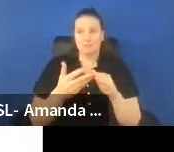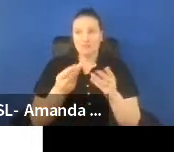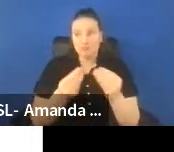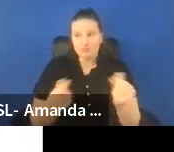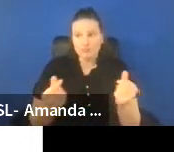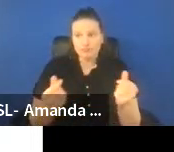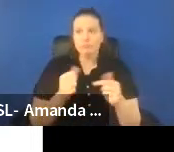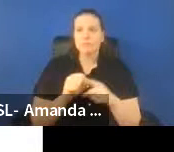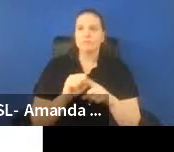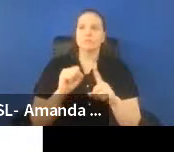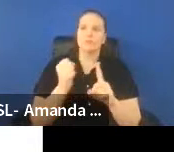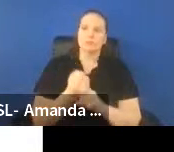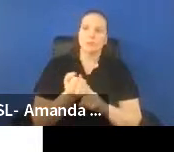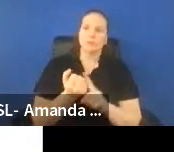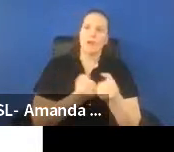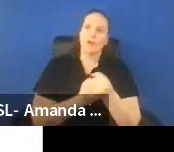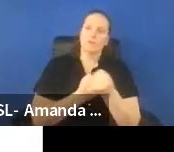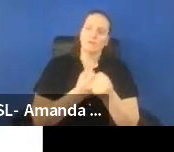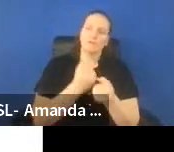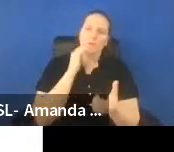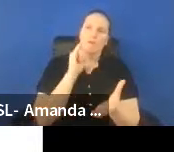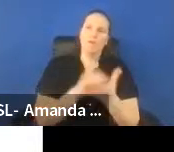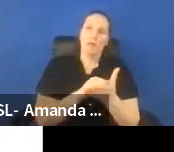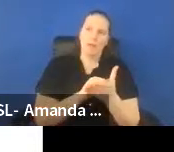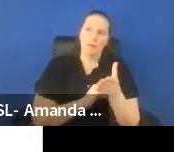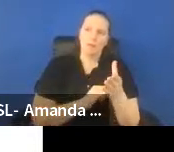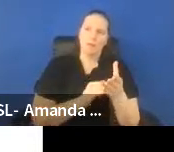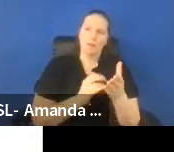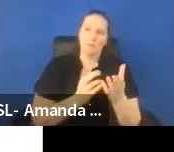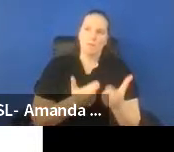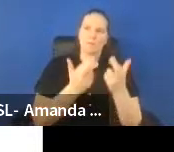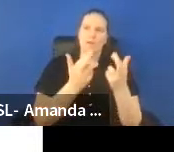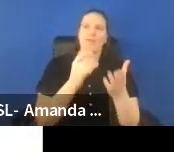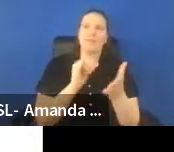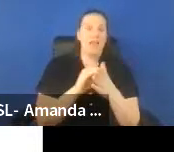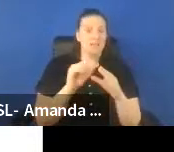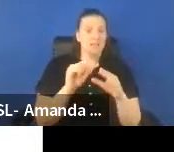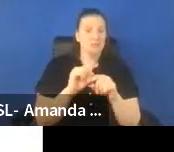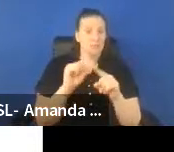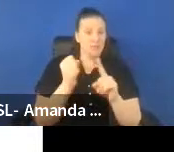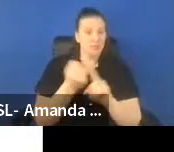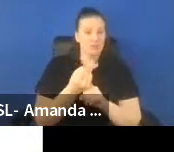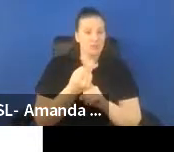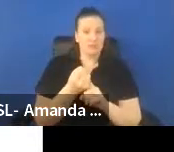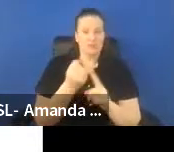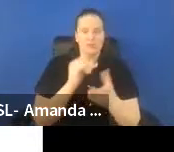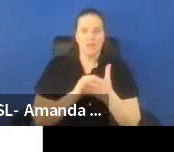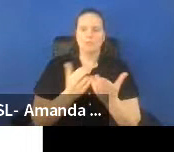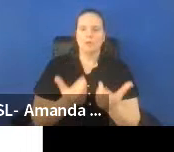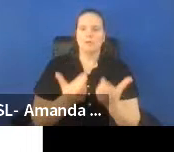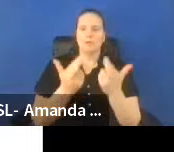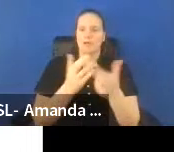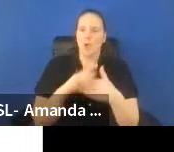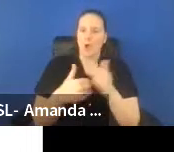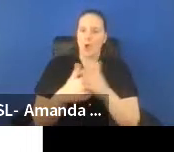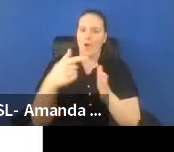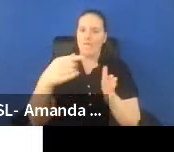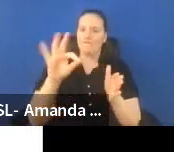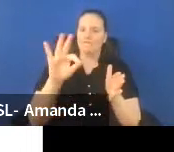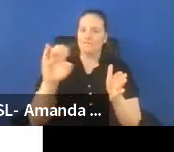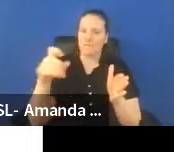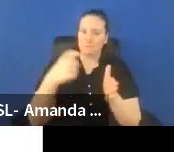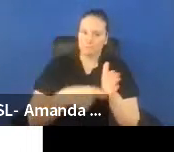we advocate for our recommendation. So in a situation like this, it's recommending that all fees be